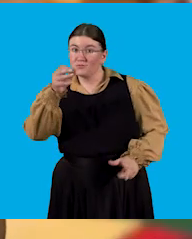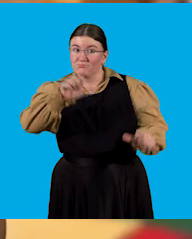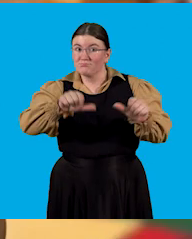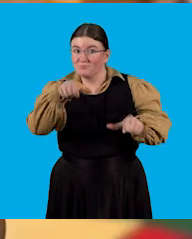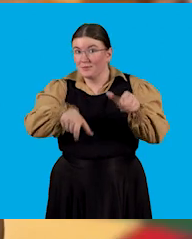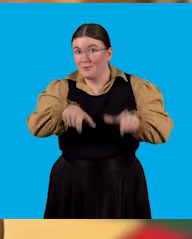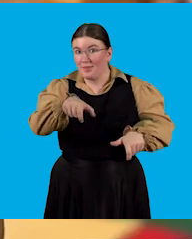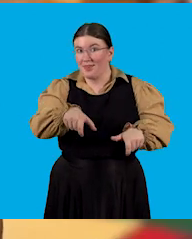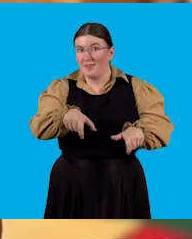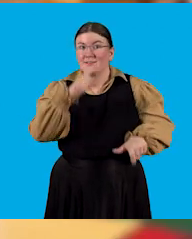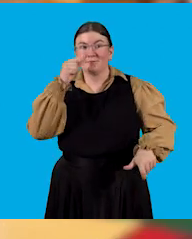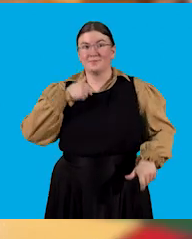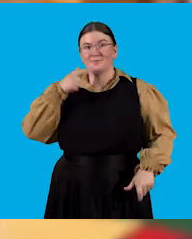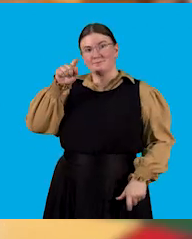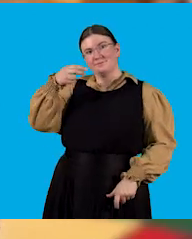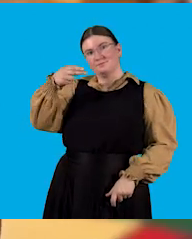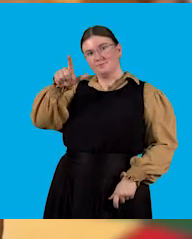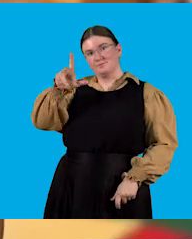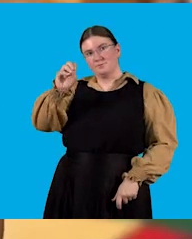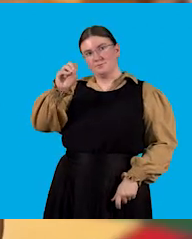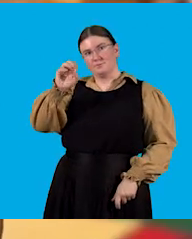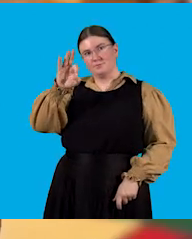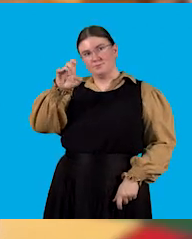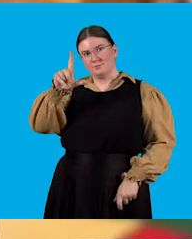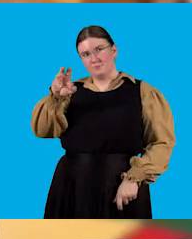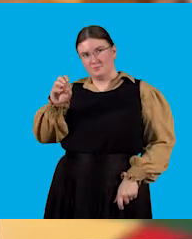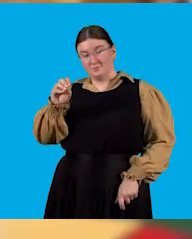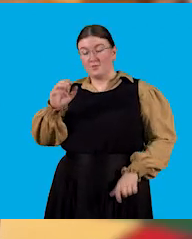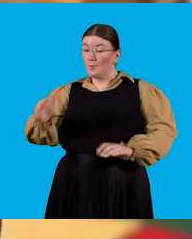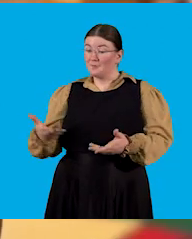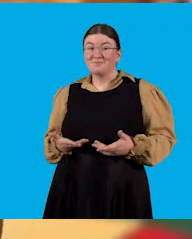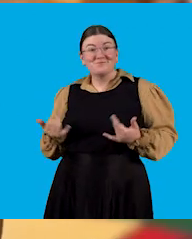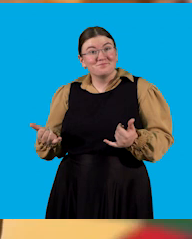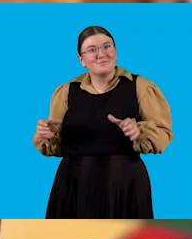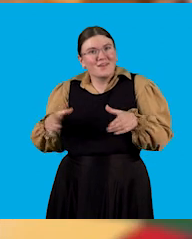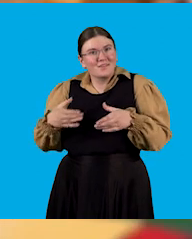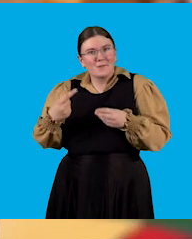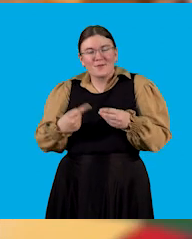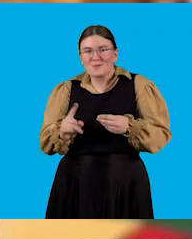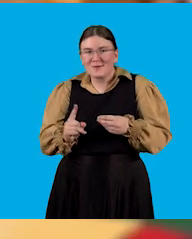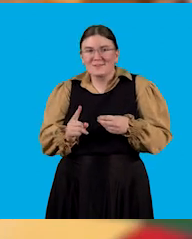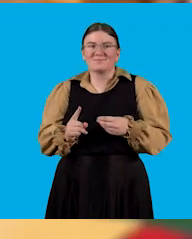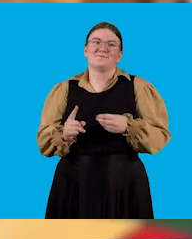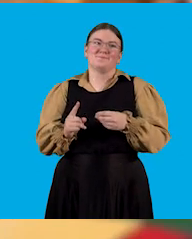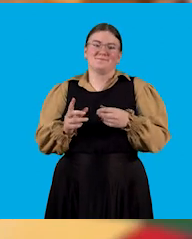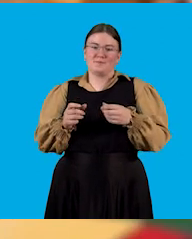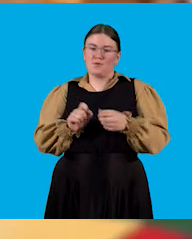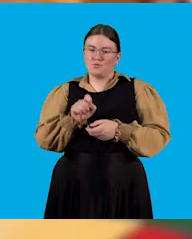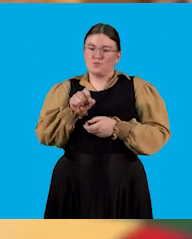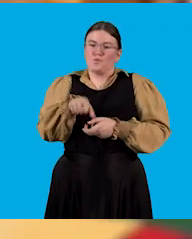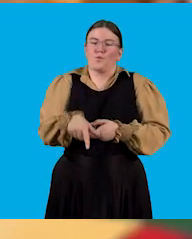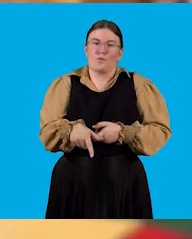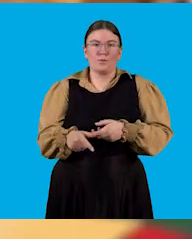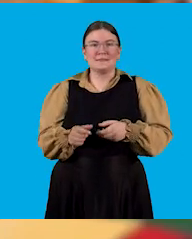To our future scientists, I am Tolofelo, and welcome to today's lesson on the excretory system.